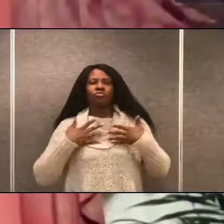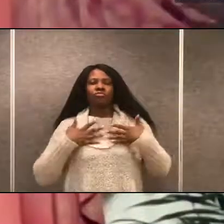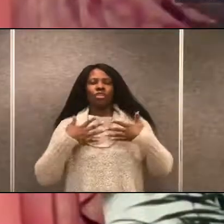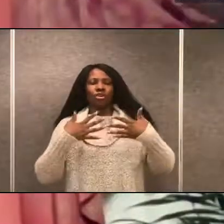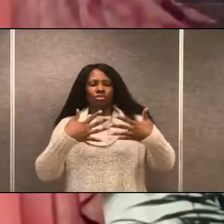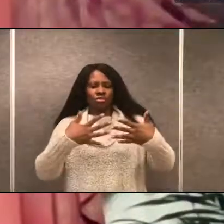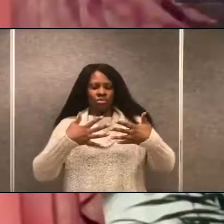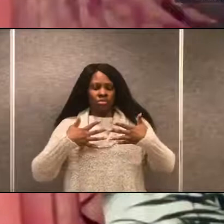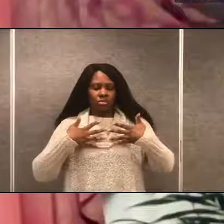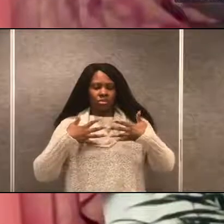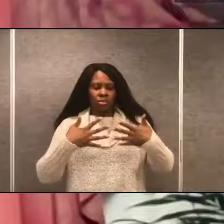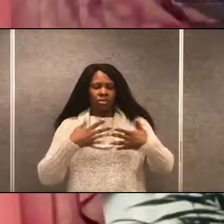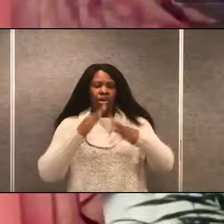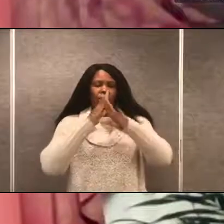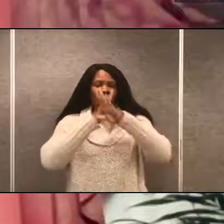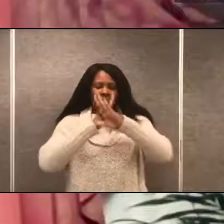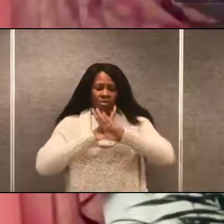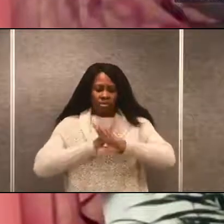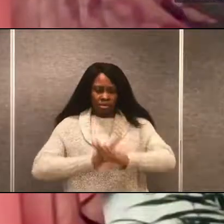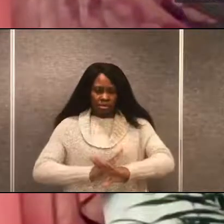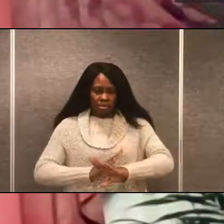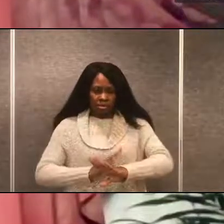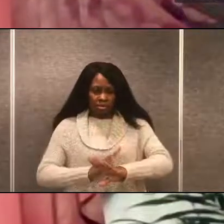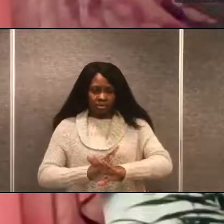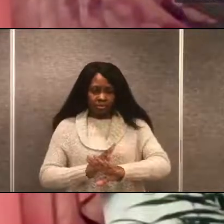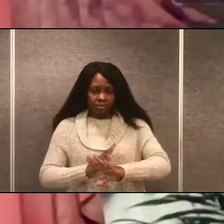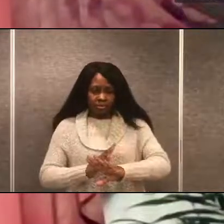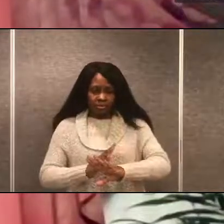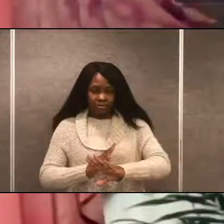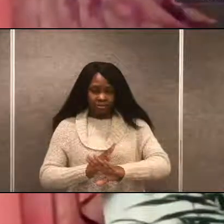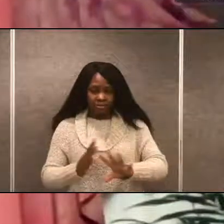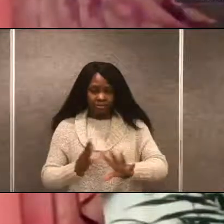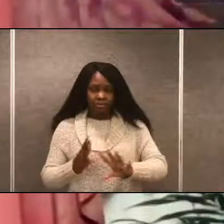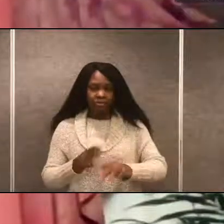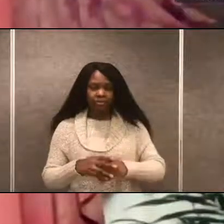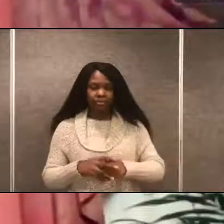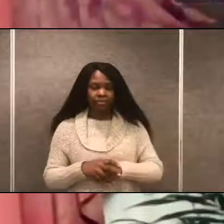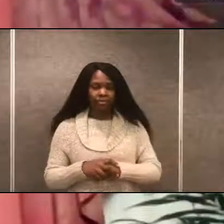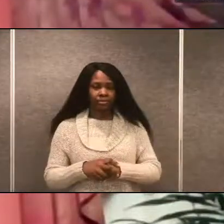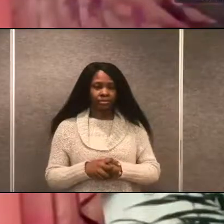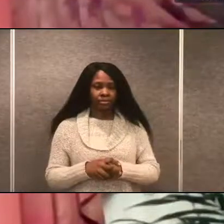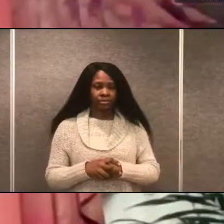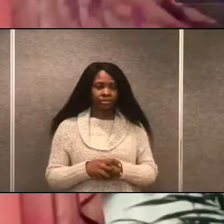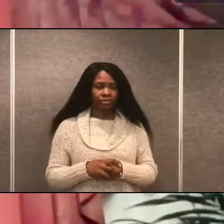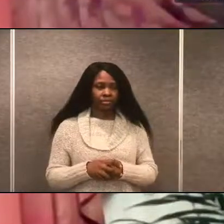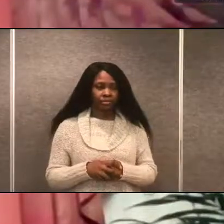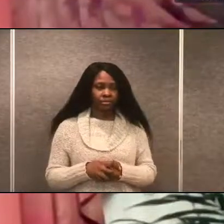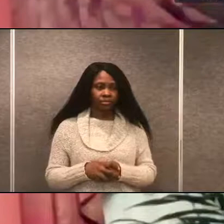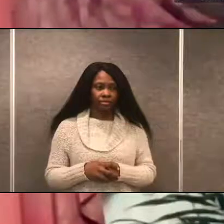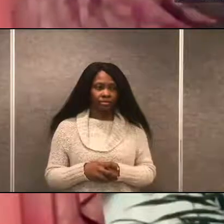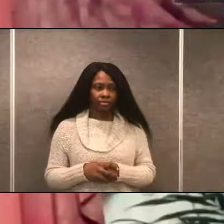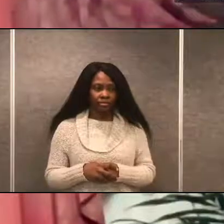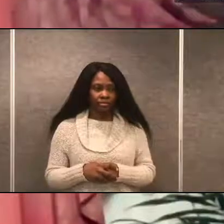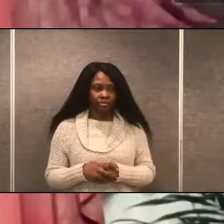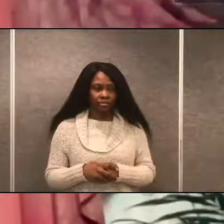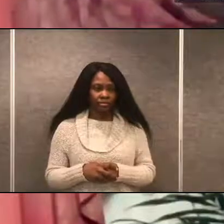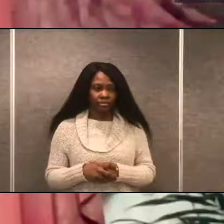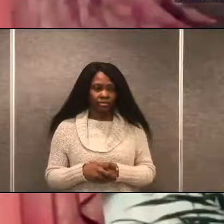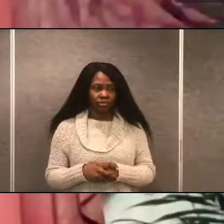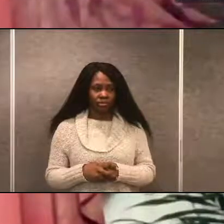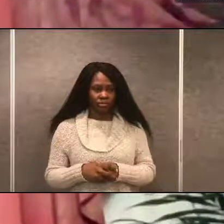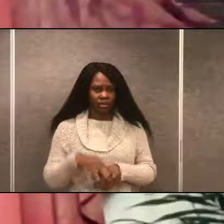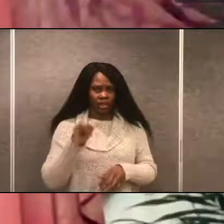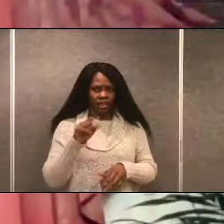well as we do for our students. So the staff is going through that as well. Great, great. I think